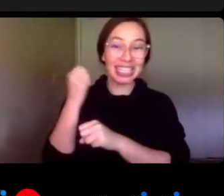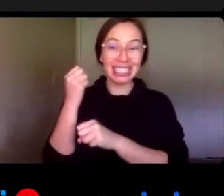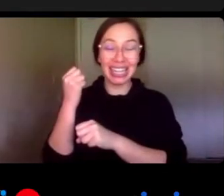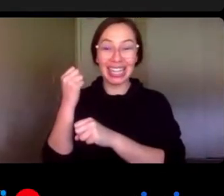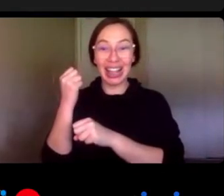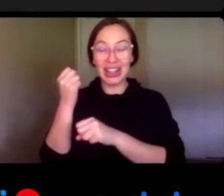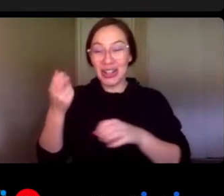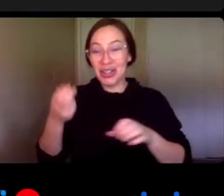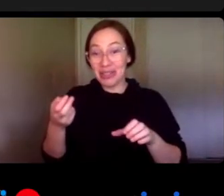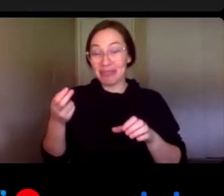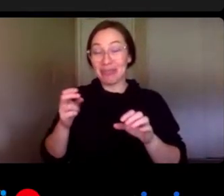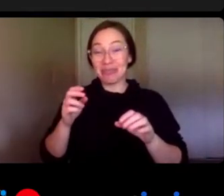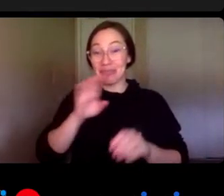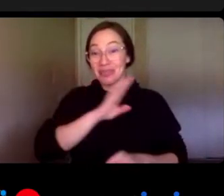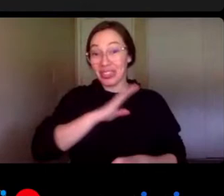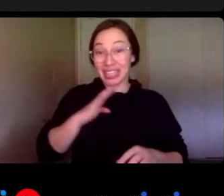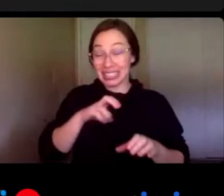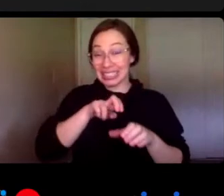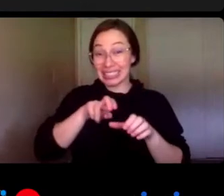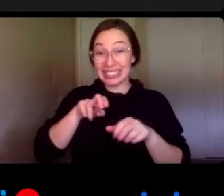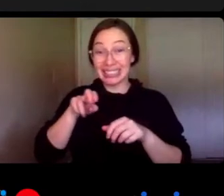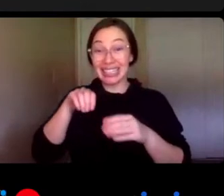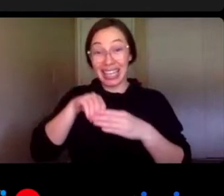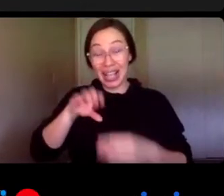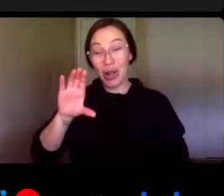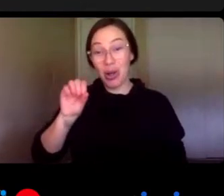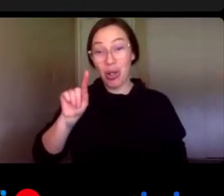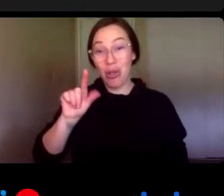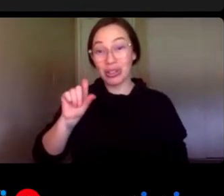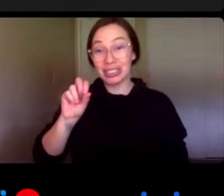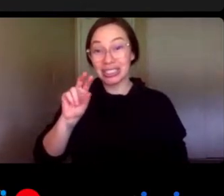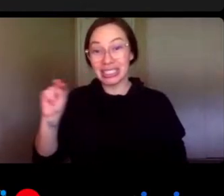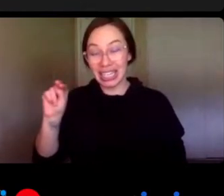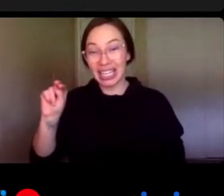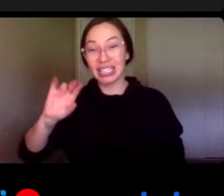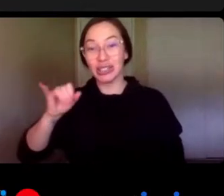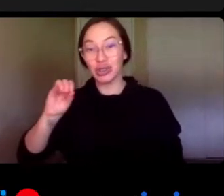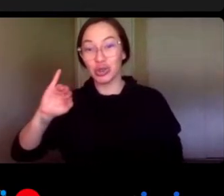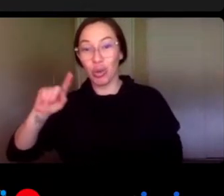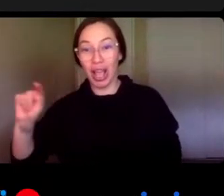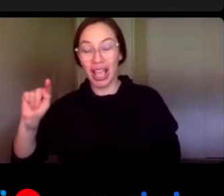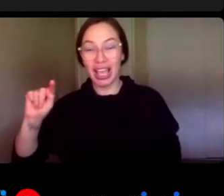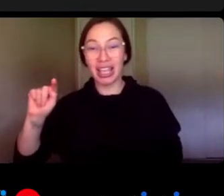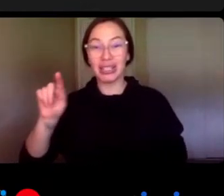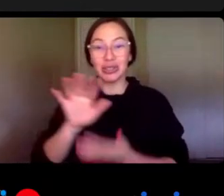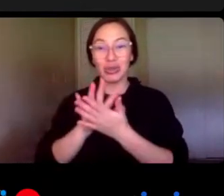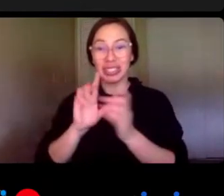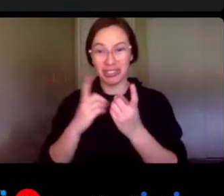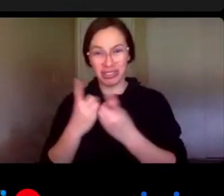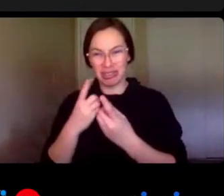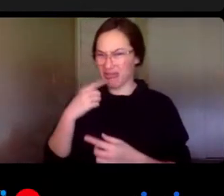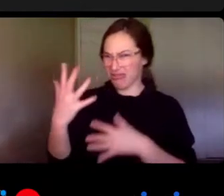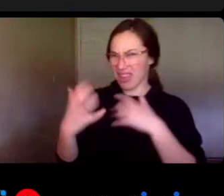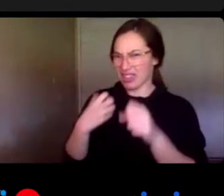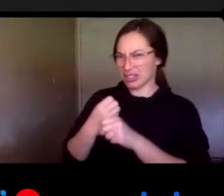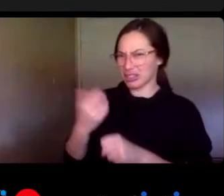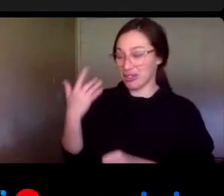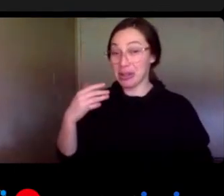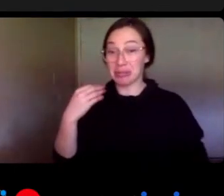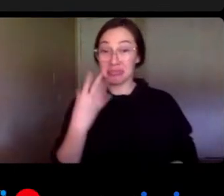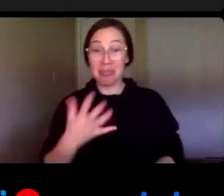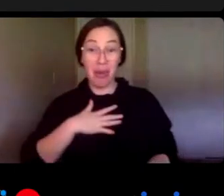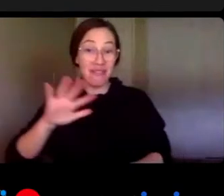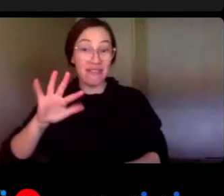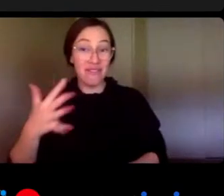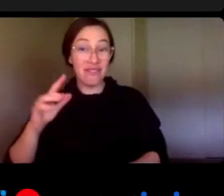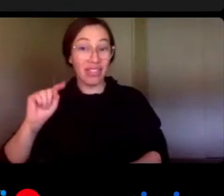seat here in Colton Joint Unified School District. 5 years. It's I'm on my fifth year now. So